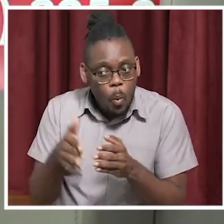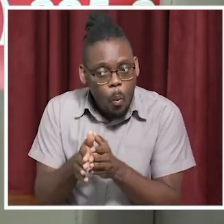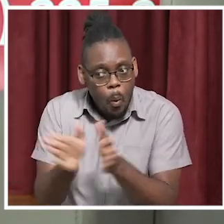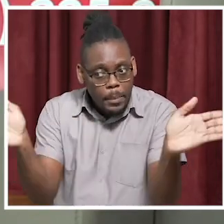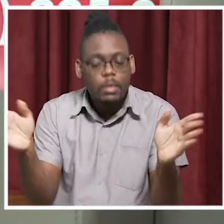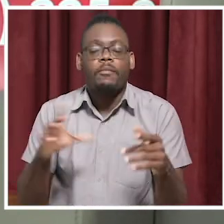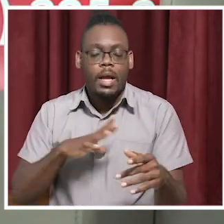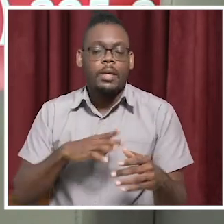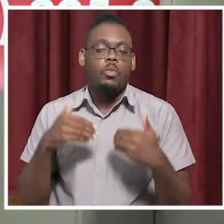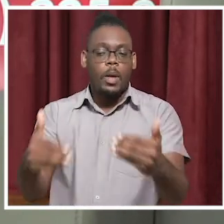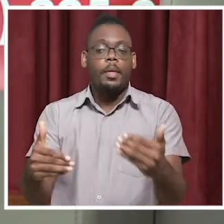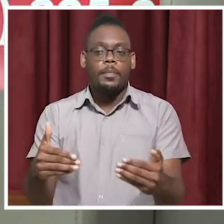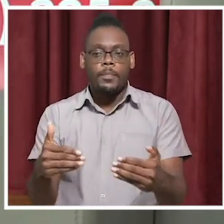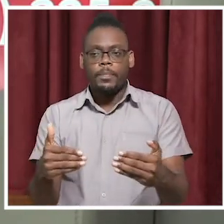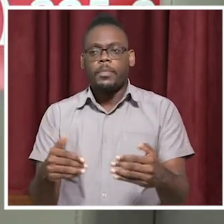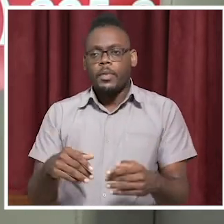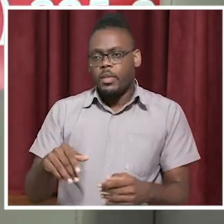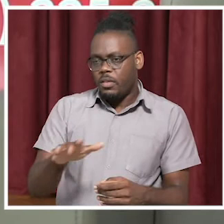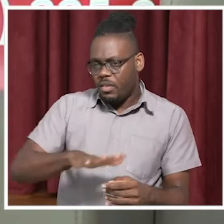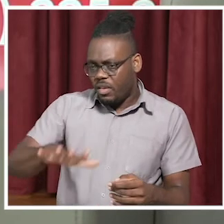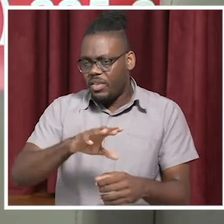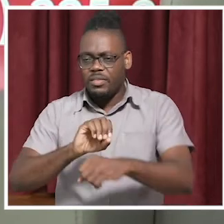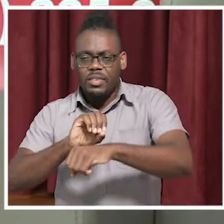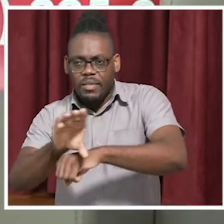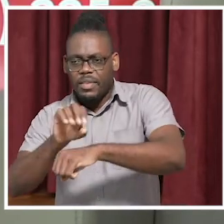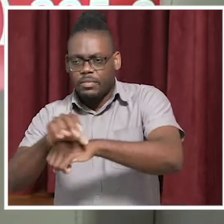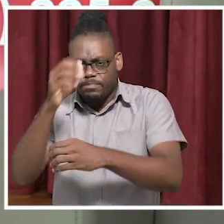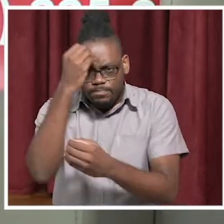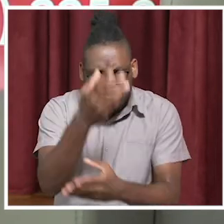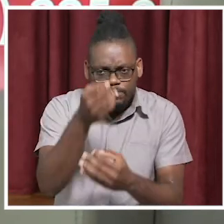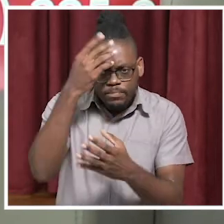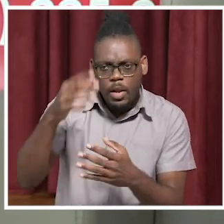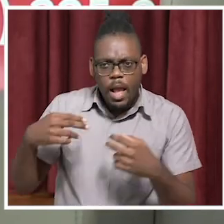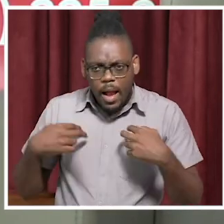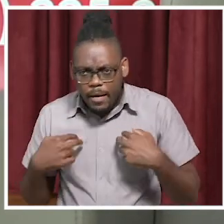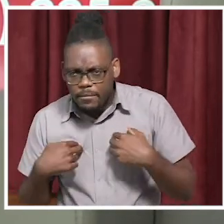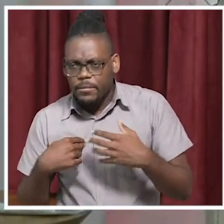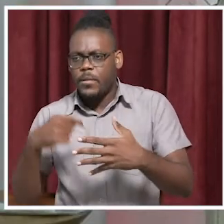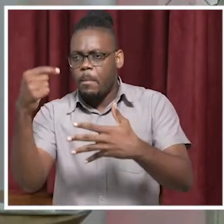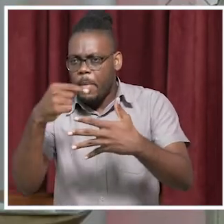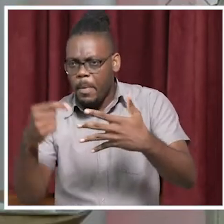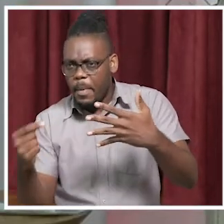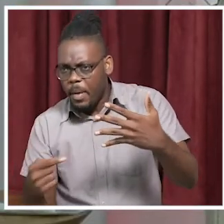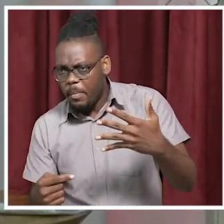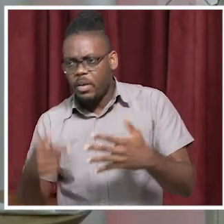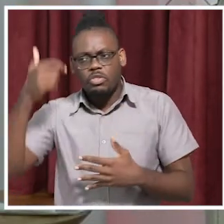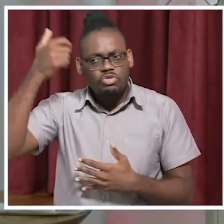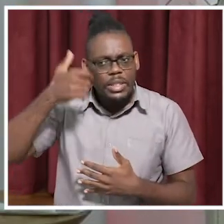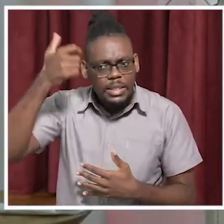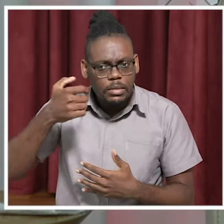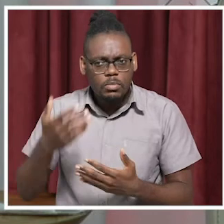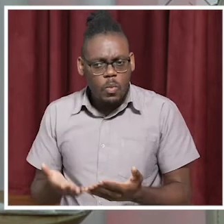information about the all of the grants that the commission can afford persons. Yeah. How often do those caravans usually take